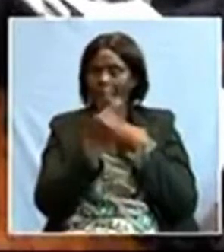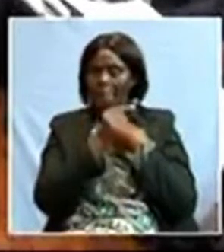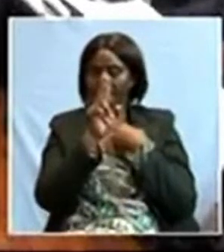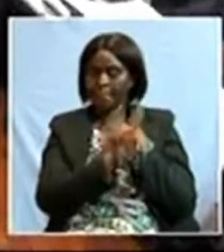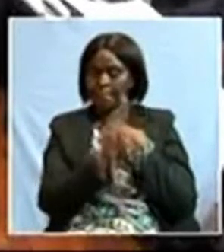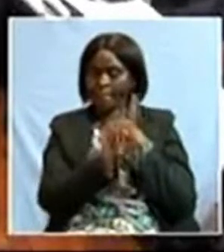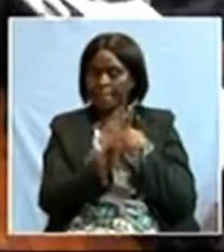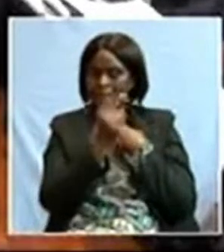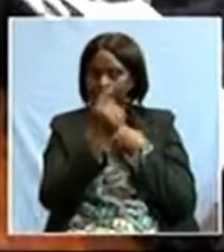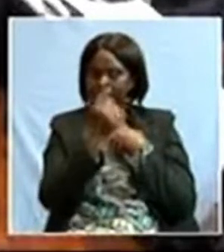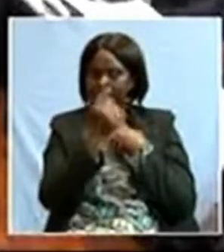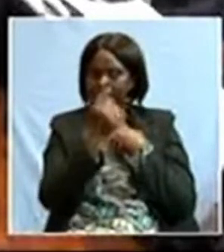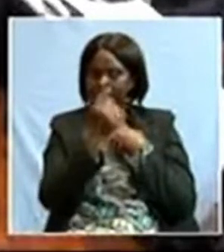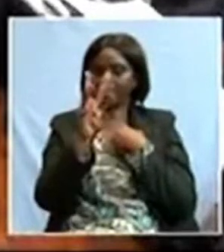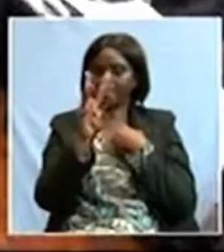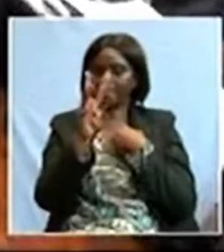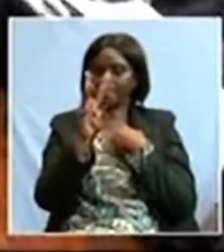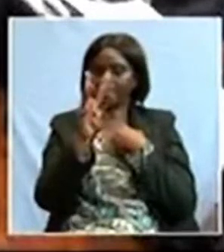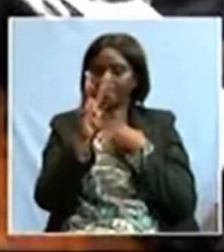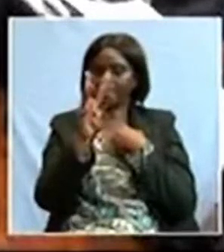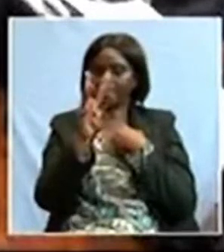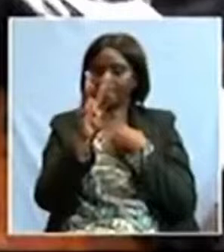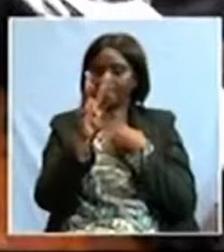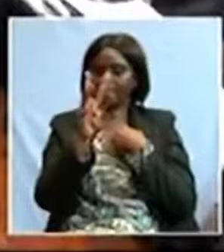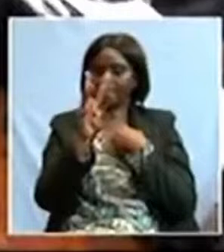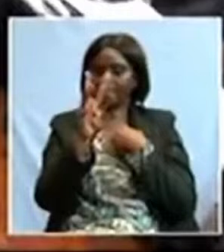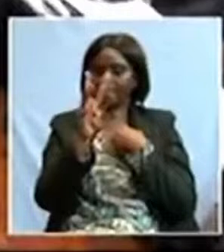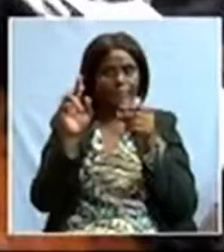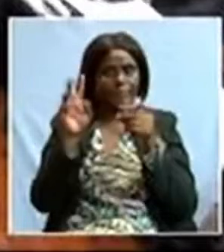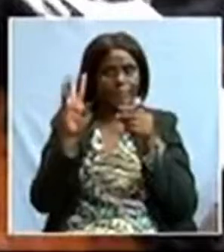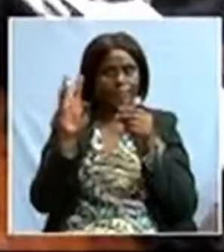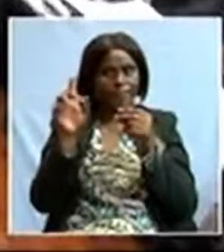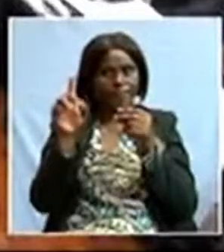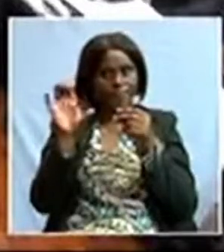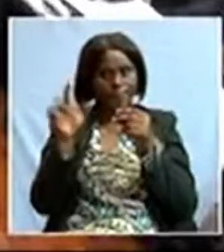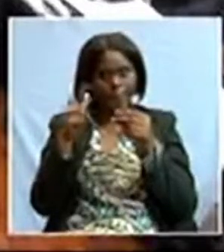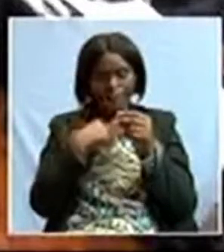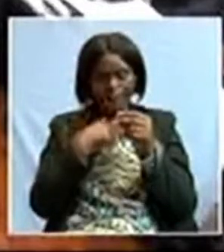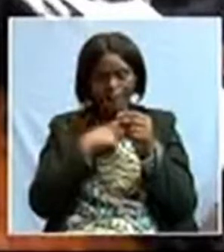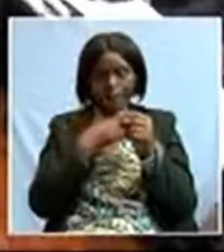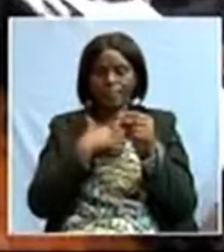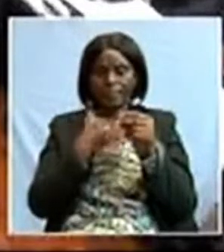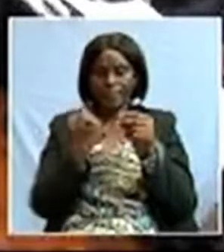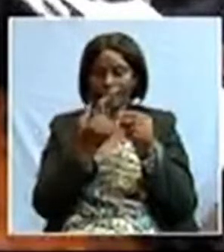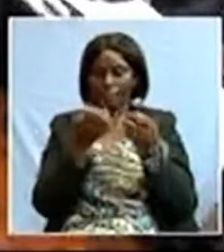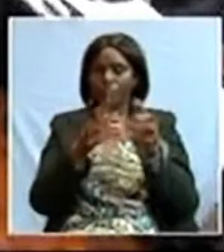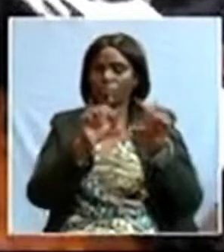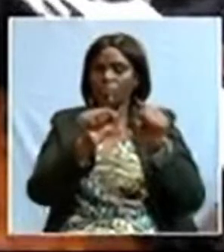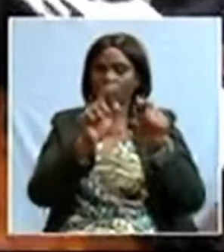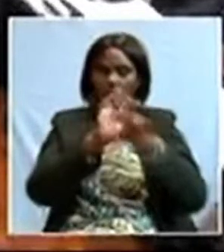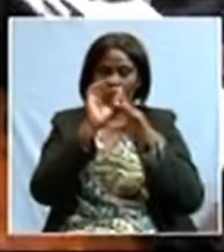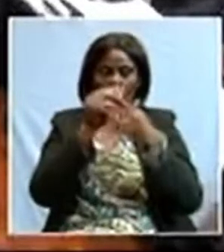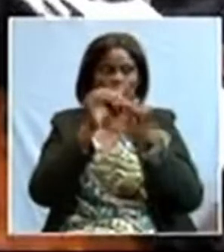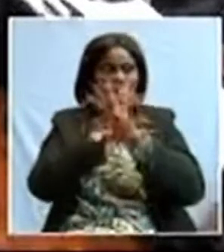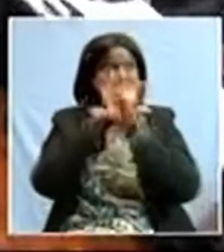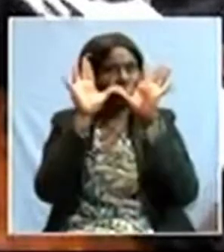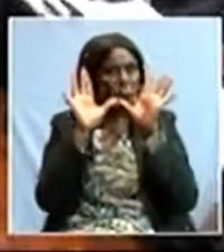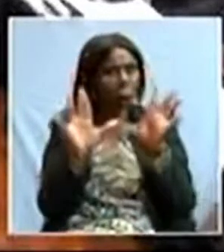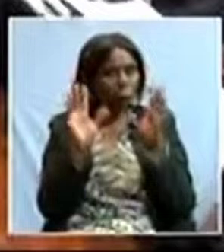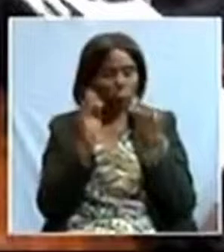that ward development fund to 8 wards. I wanted to confirm or seek